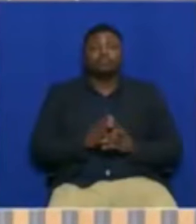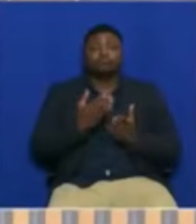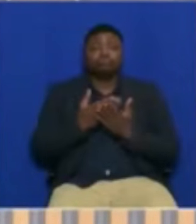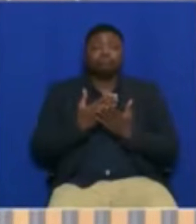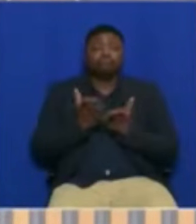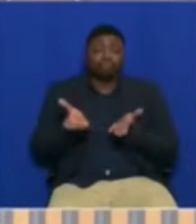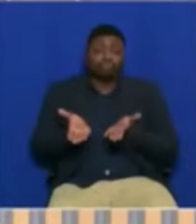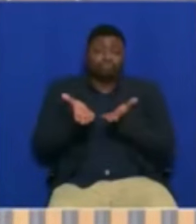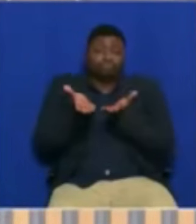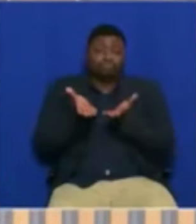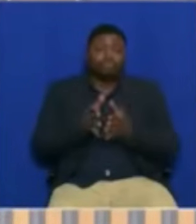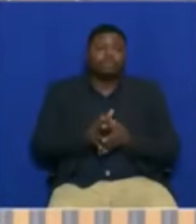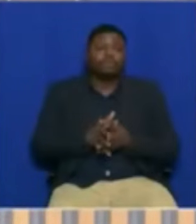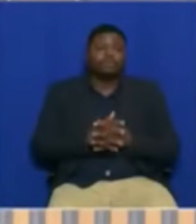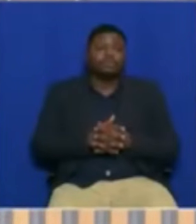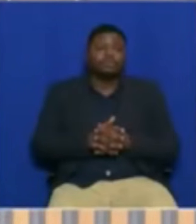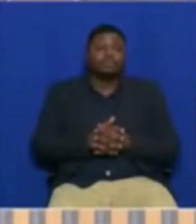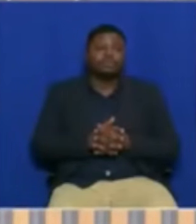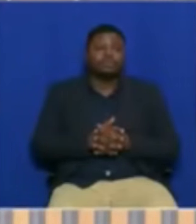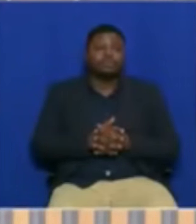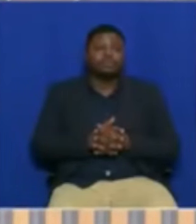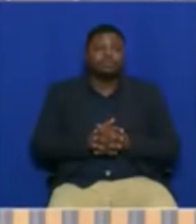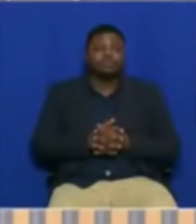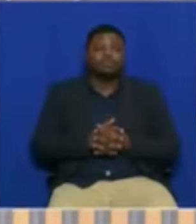Chair. Okay.